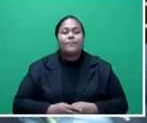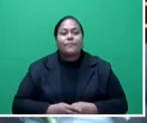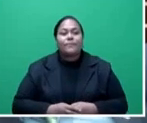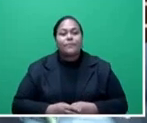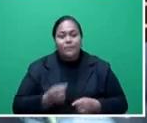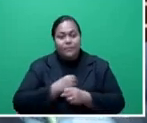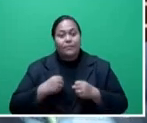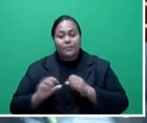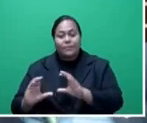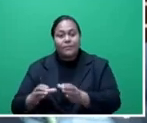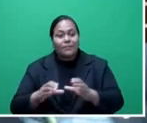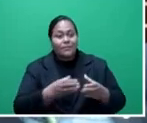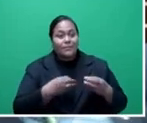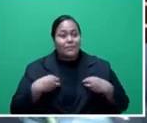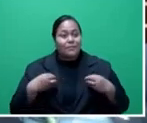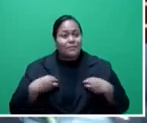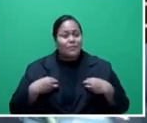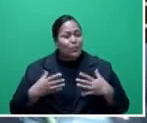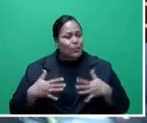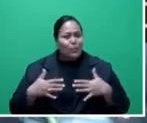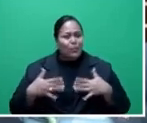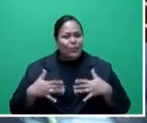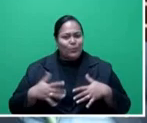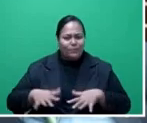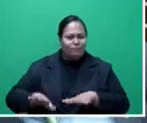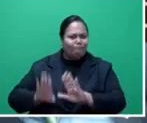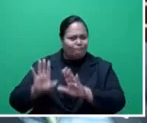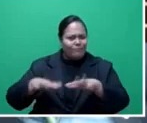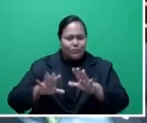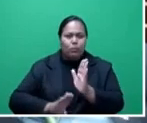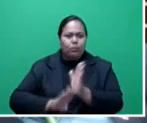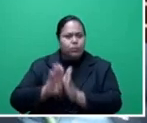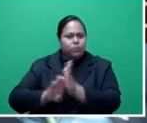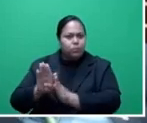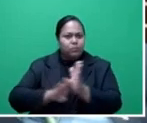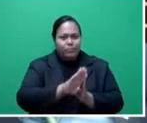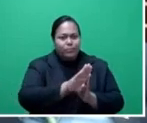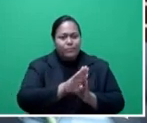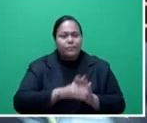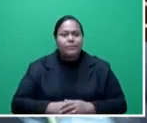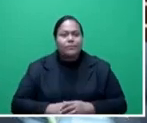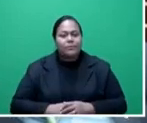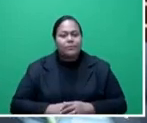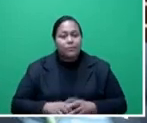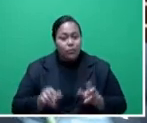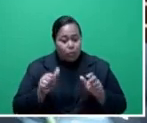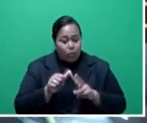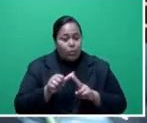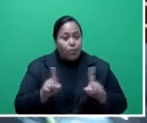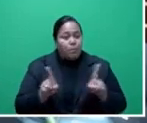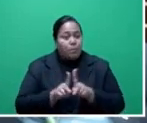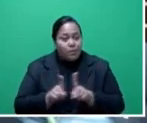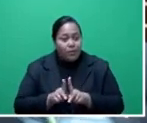cooperatives, they are doing extremely well, Honorable Speaker, sir. We've also partnered with them with the FDB in terms of our